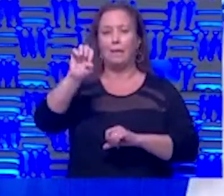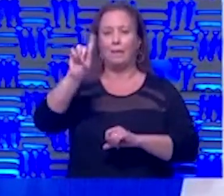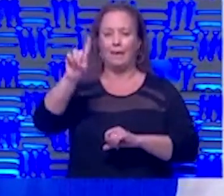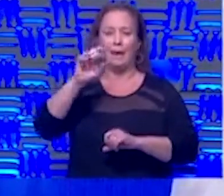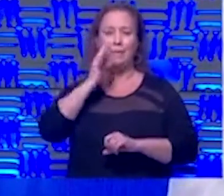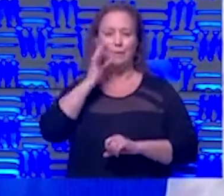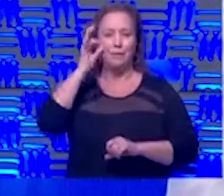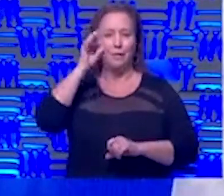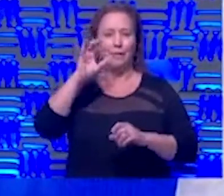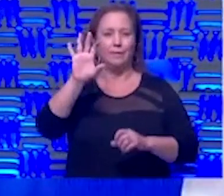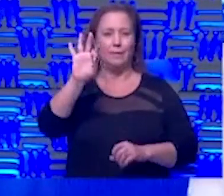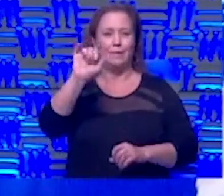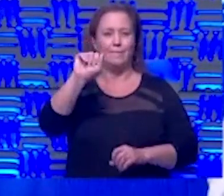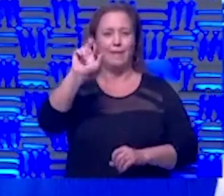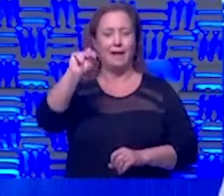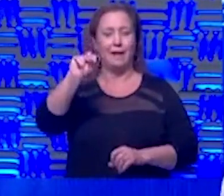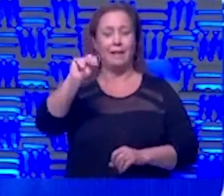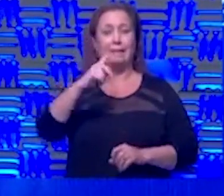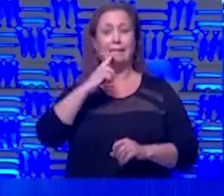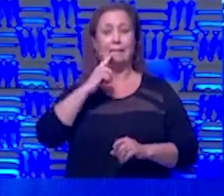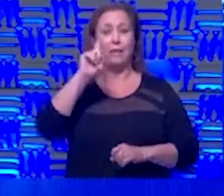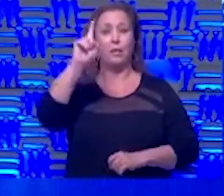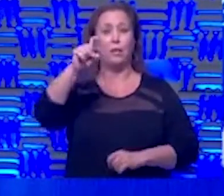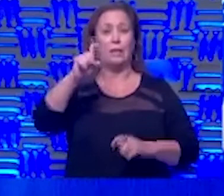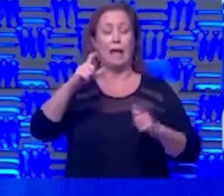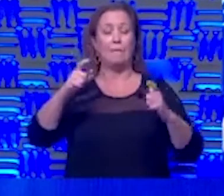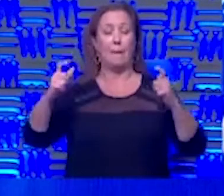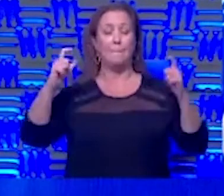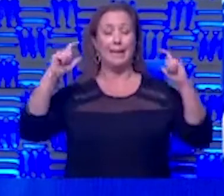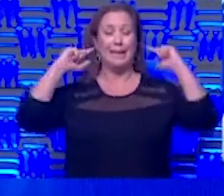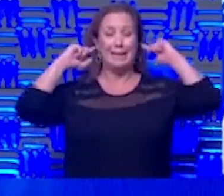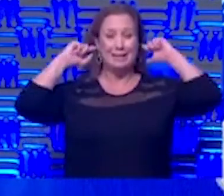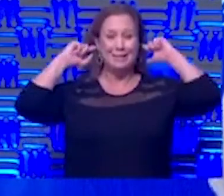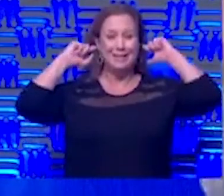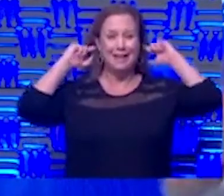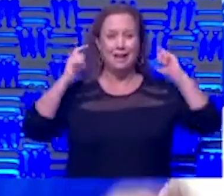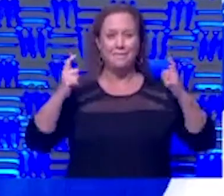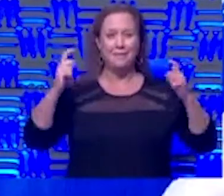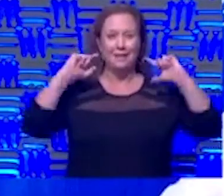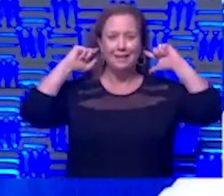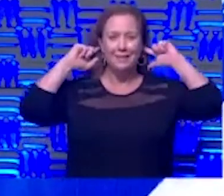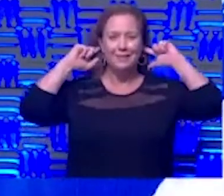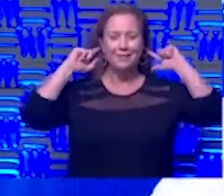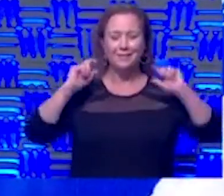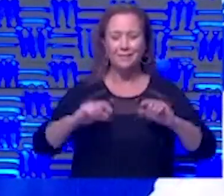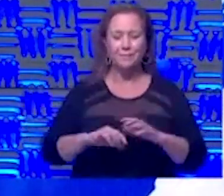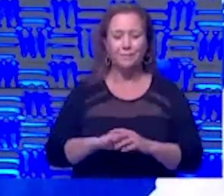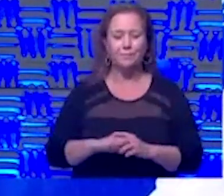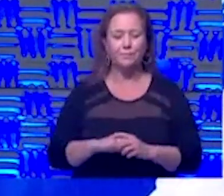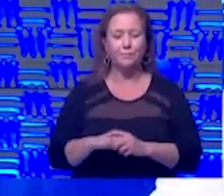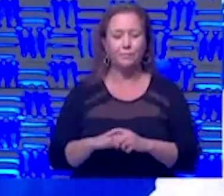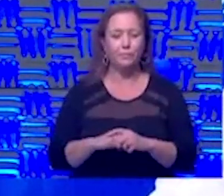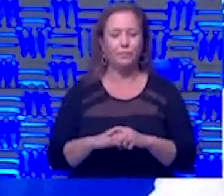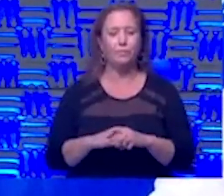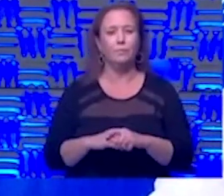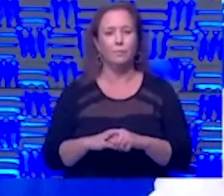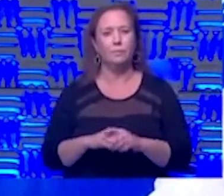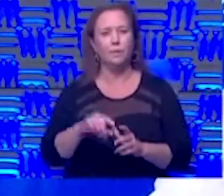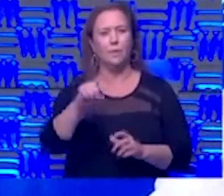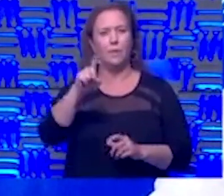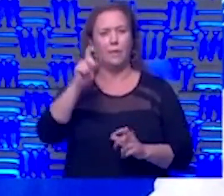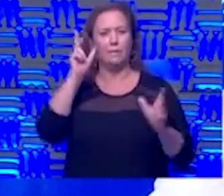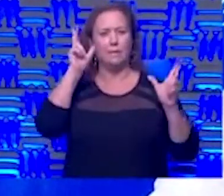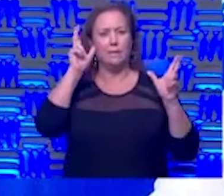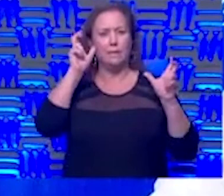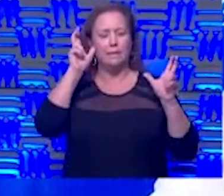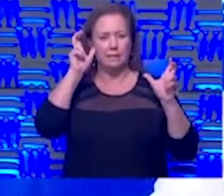fan. Andy Reid of the Chiefs said, you got to have big ears. Well, that's not hard for me. I got really big ears. But we have to listen